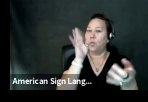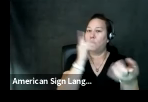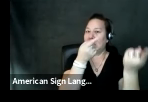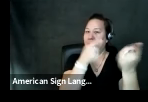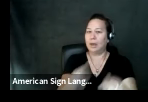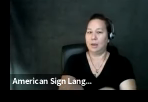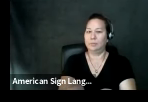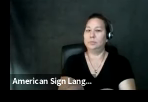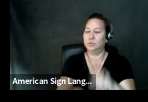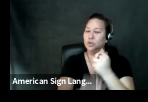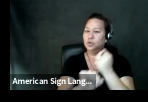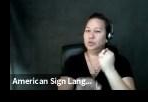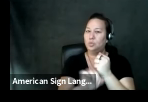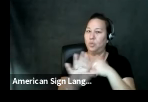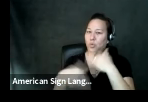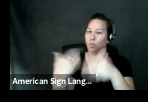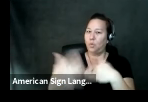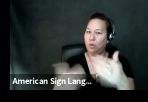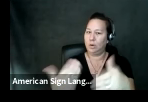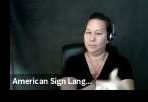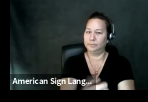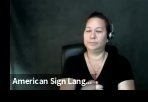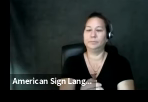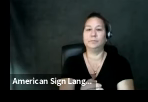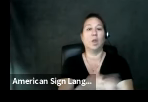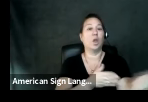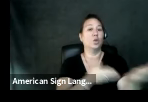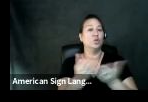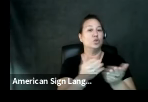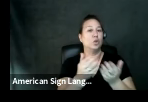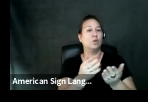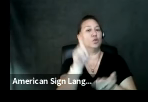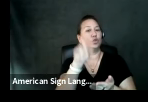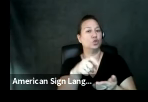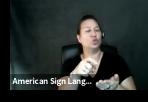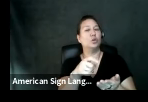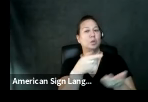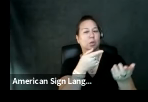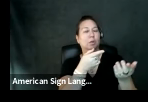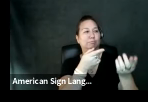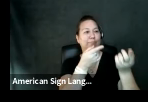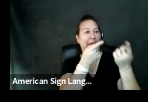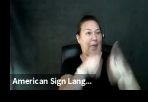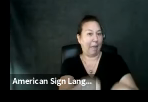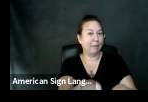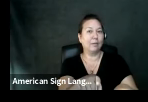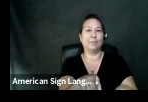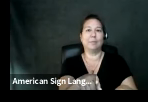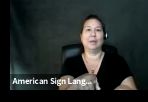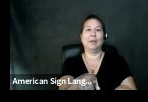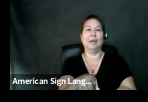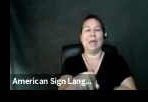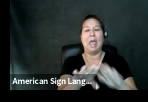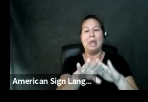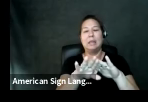support the student's progress. So services should occur in the least restrictive environments, and the location